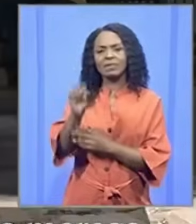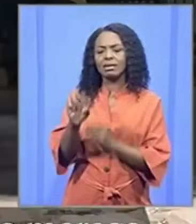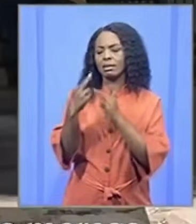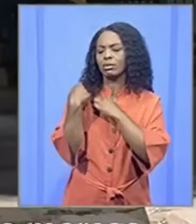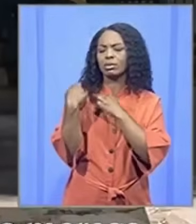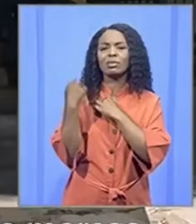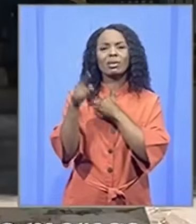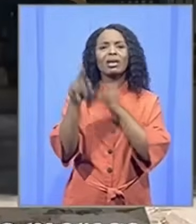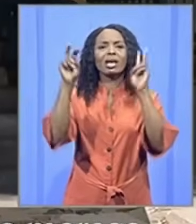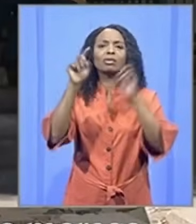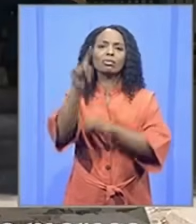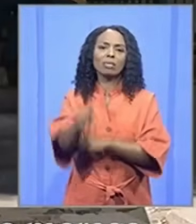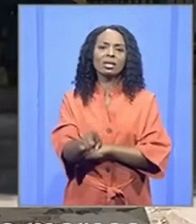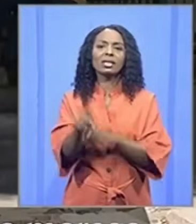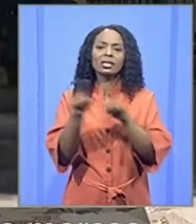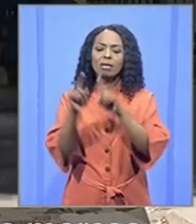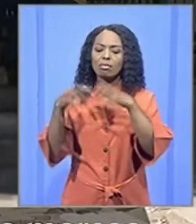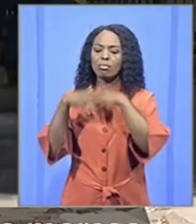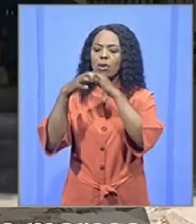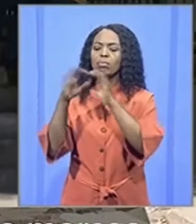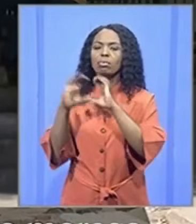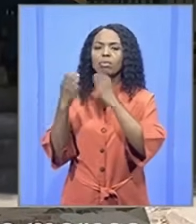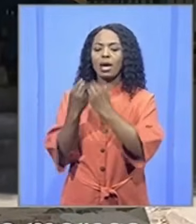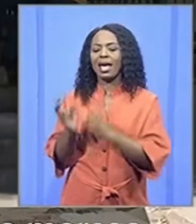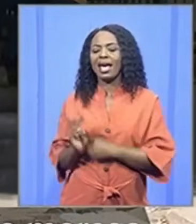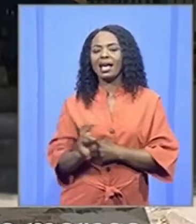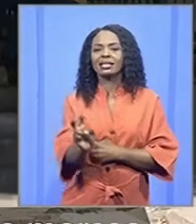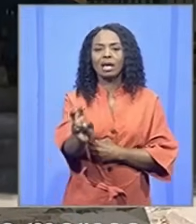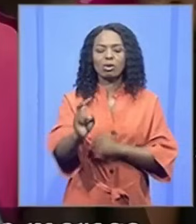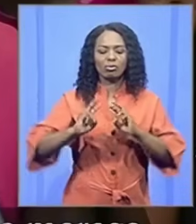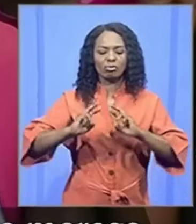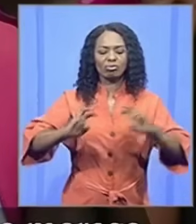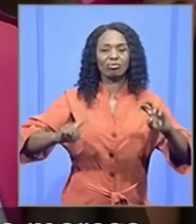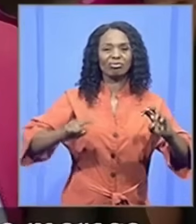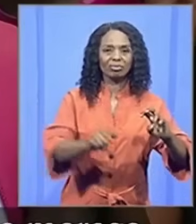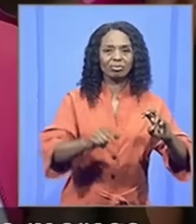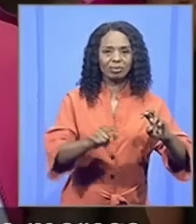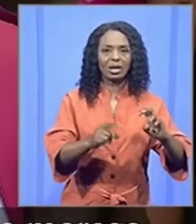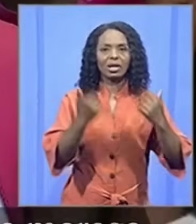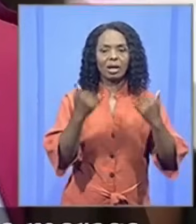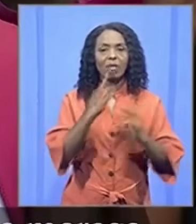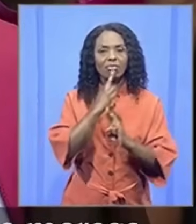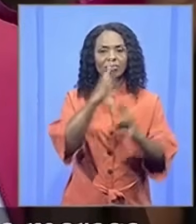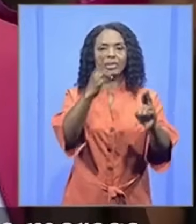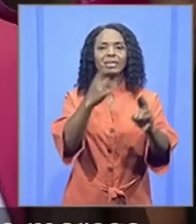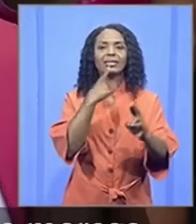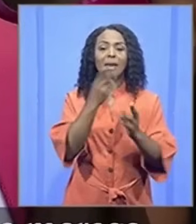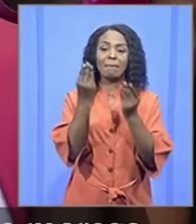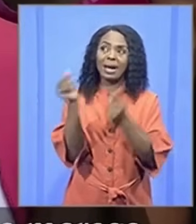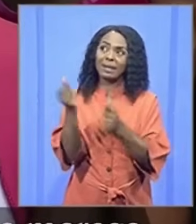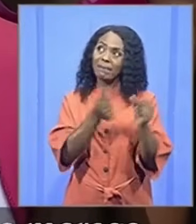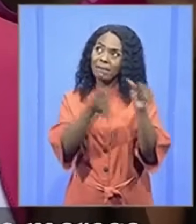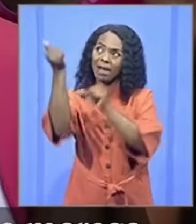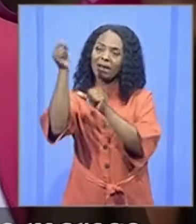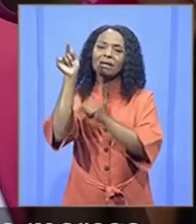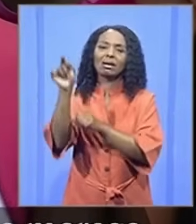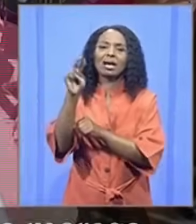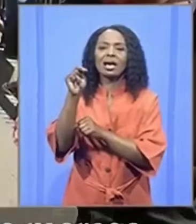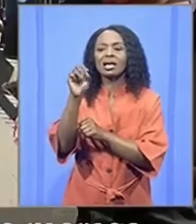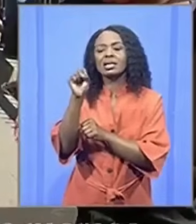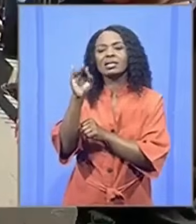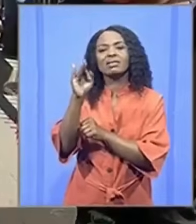ge lekala la dinyakišišo leo le ikgethilego SIU ba ntšhitše taelo ya gore mašeleng ao a bušetšwe morago go NSFAS. Money must